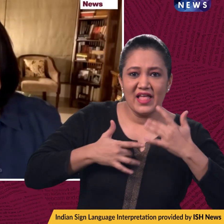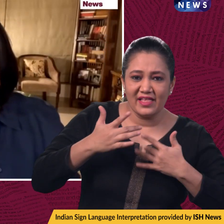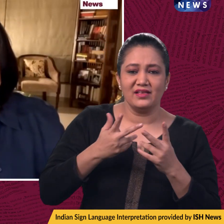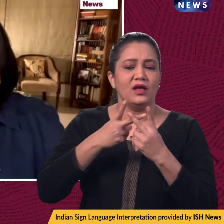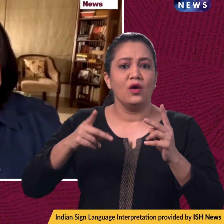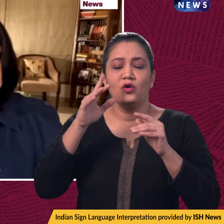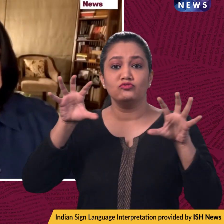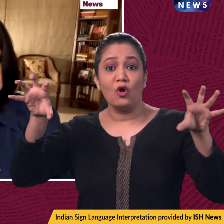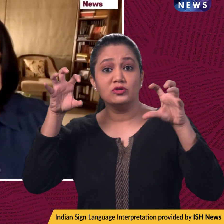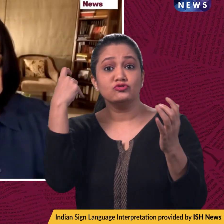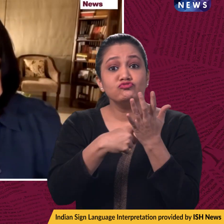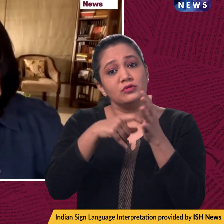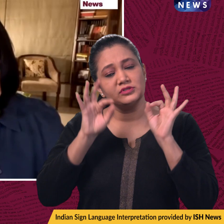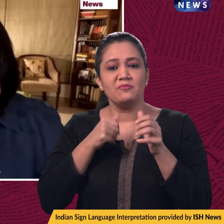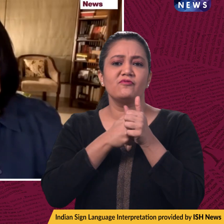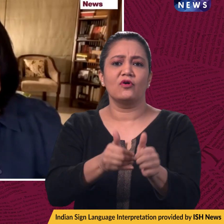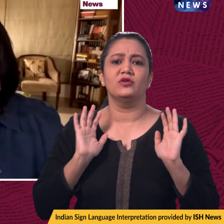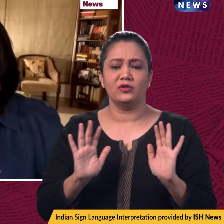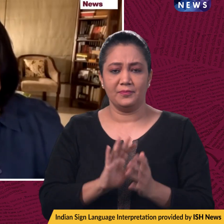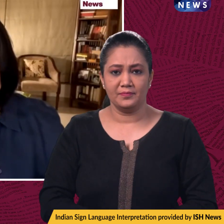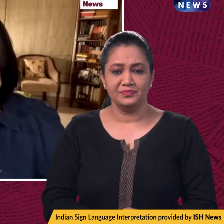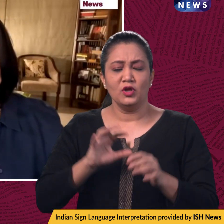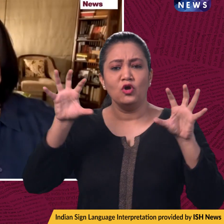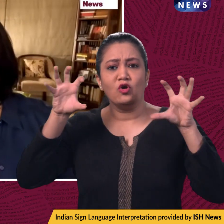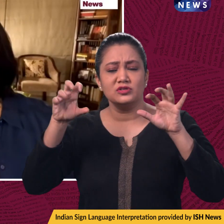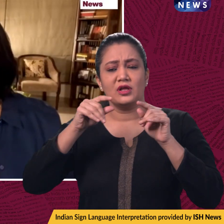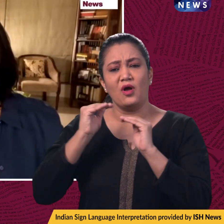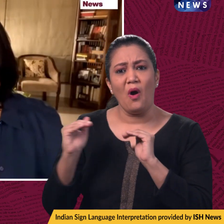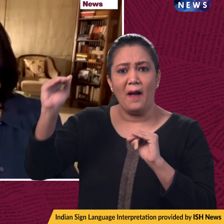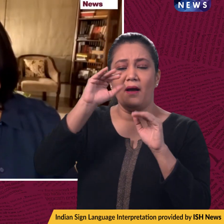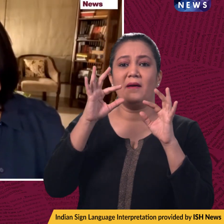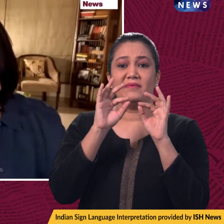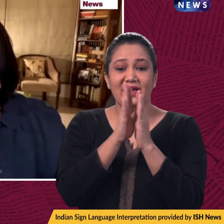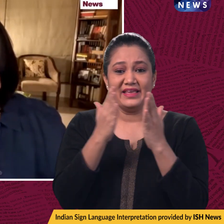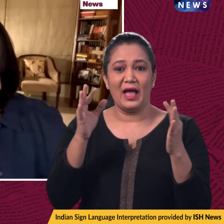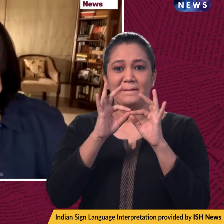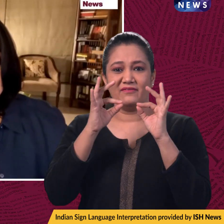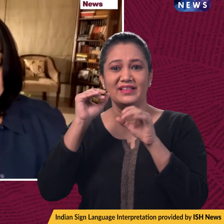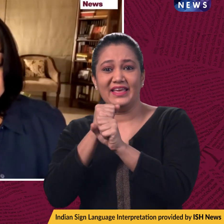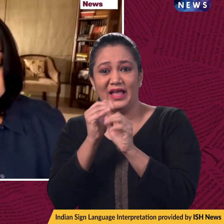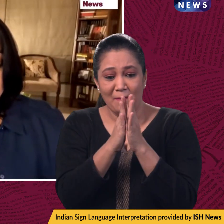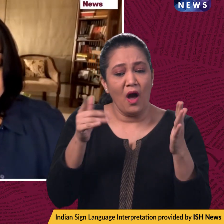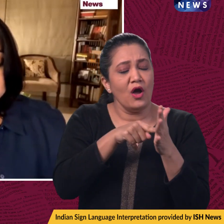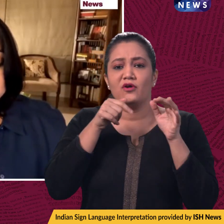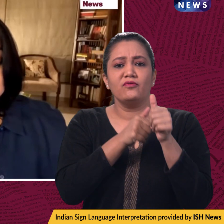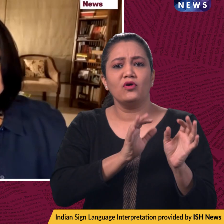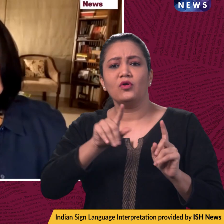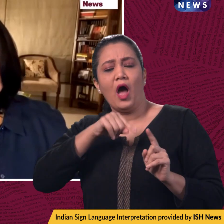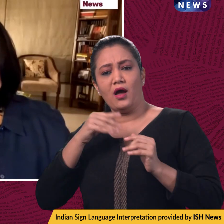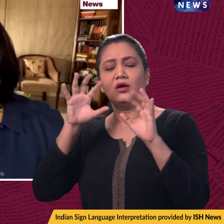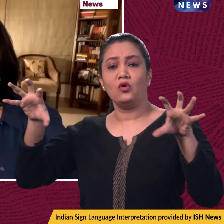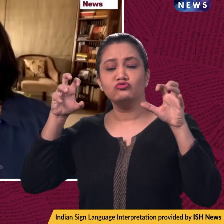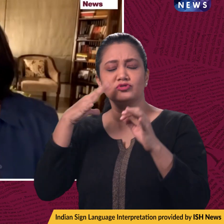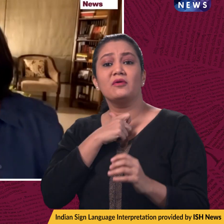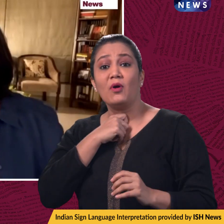aside. We will go by what the Constitution says. The Constitution is above the Bhagavad Gita for me. I will go by the oath that I have